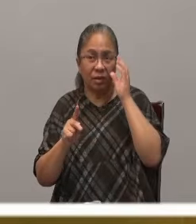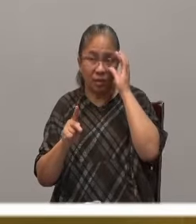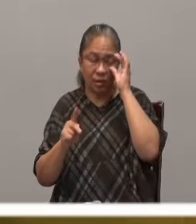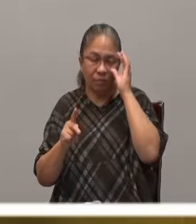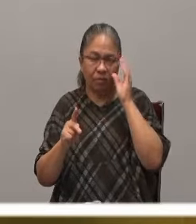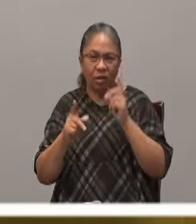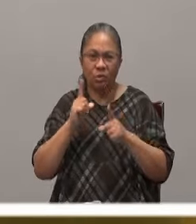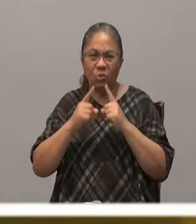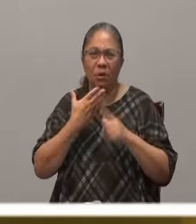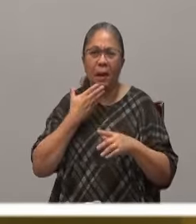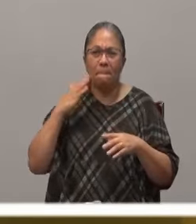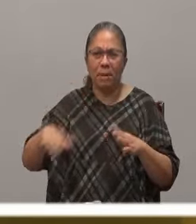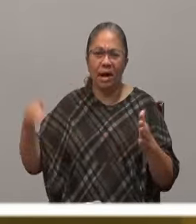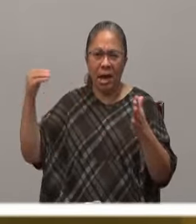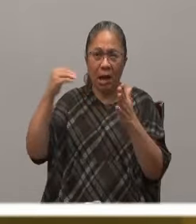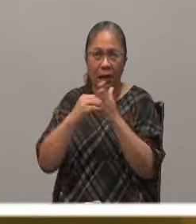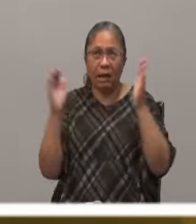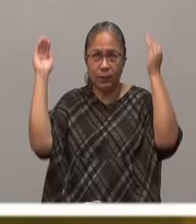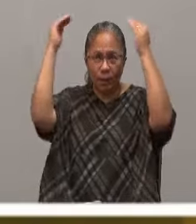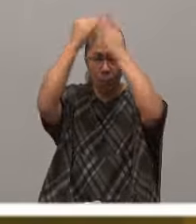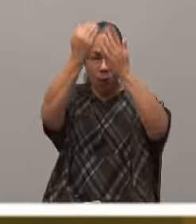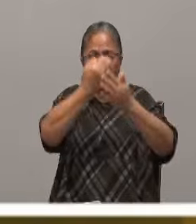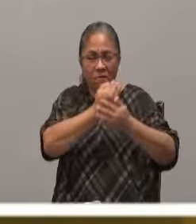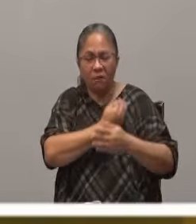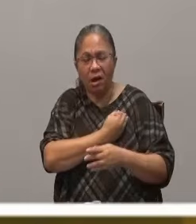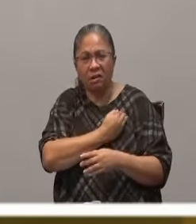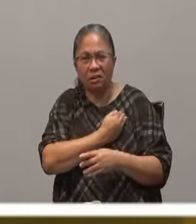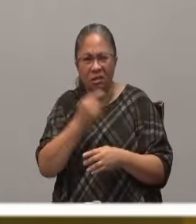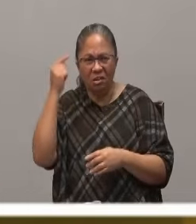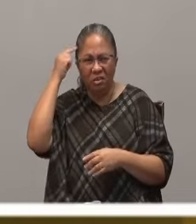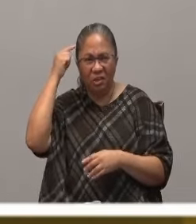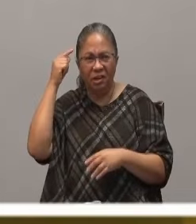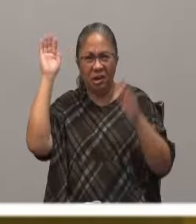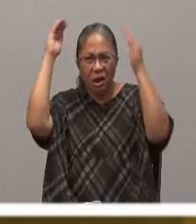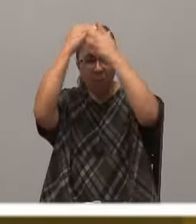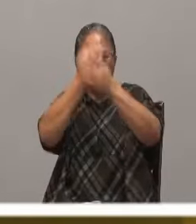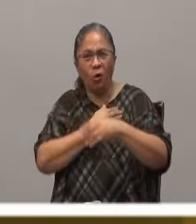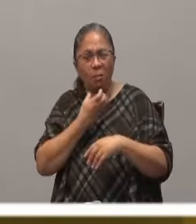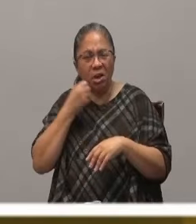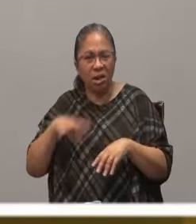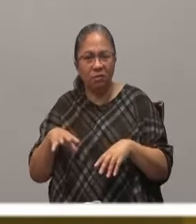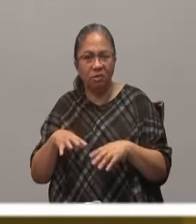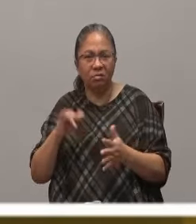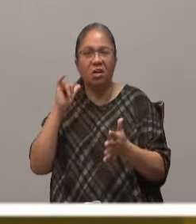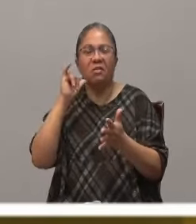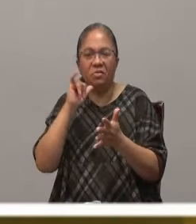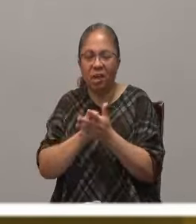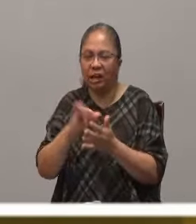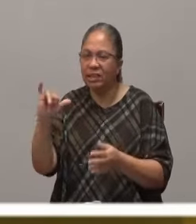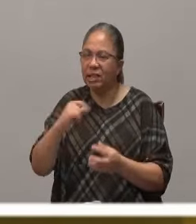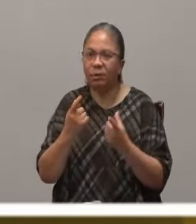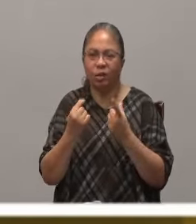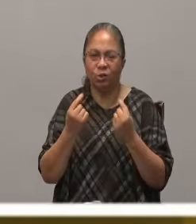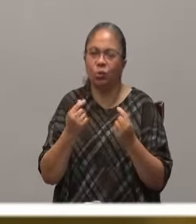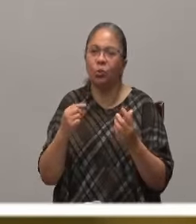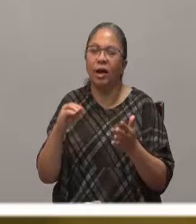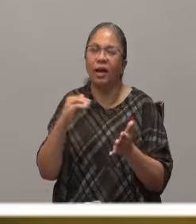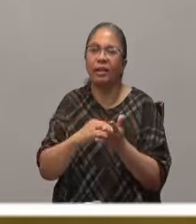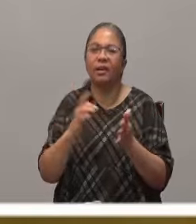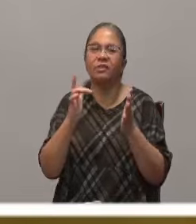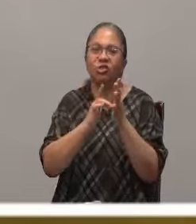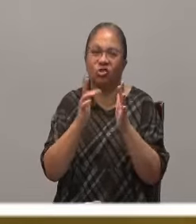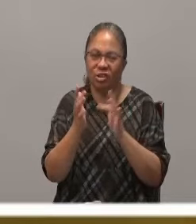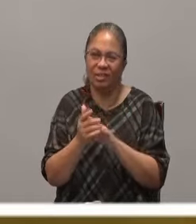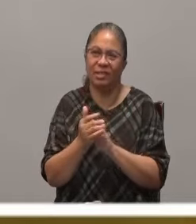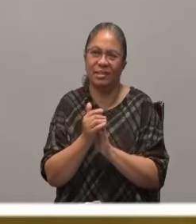speaking evil as if he is evil, well, that's exactly what they did to Jesus when they said that